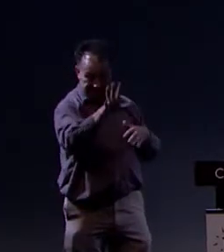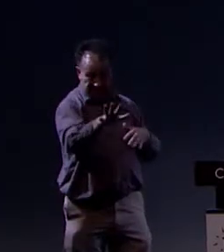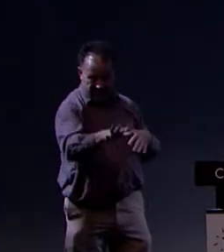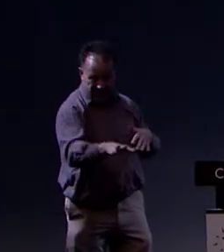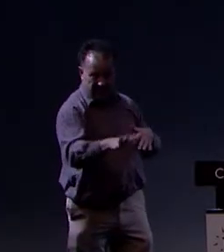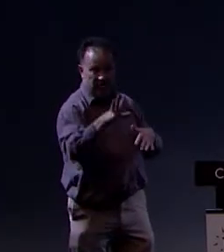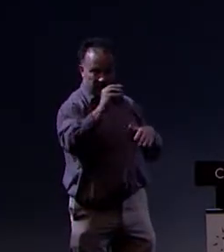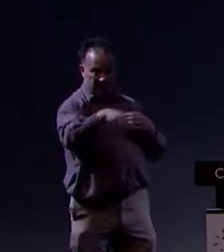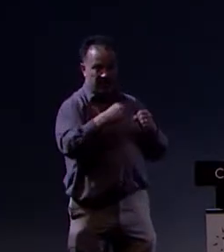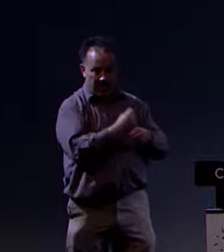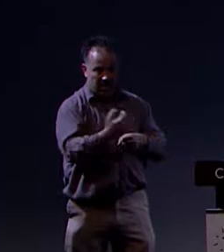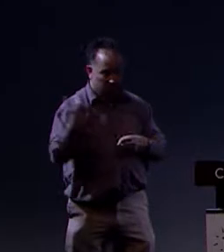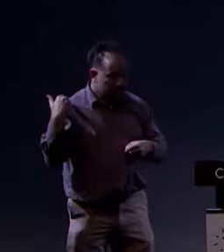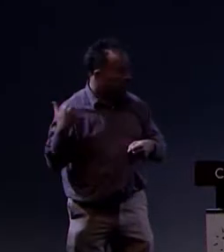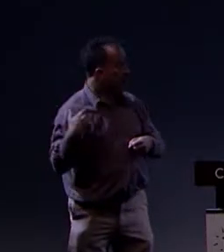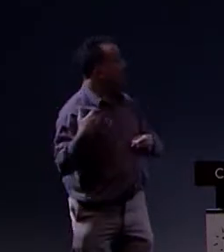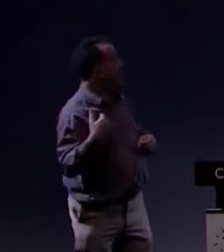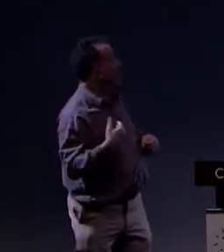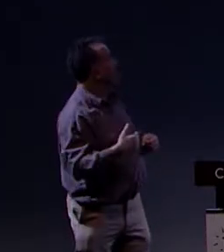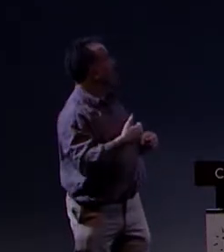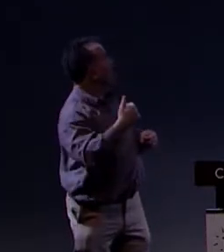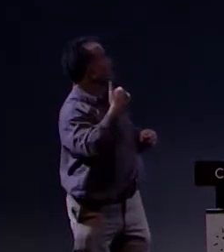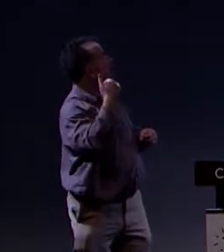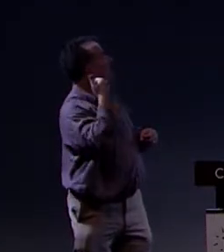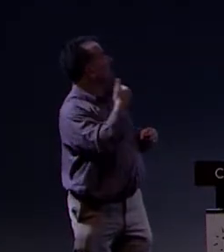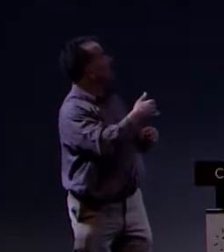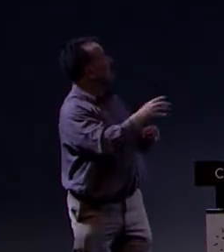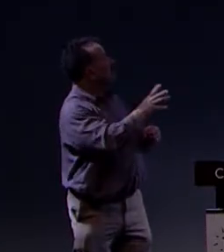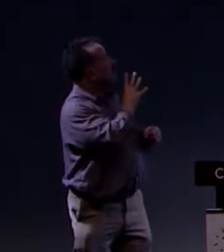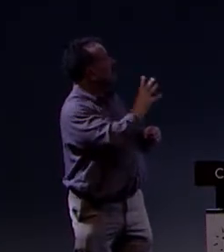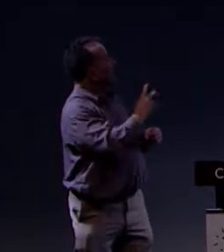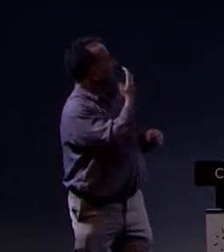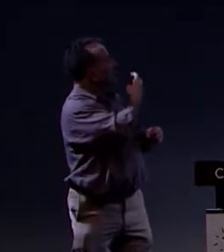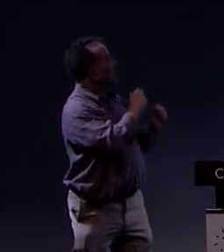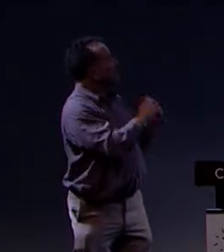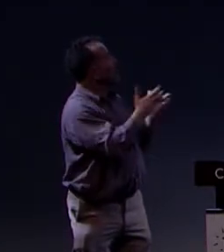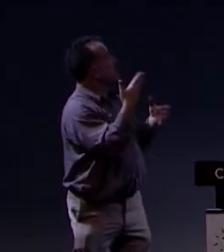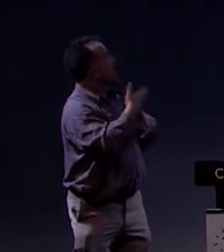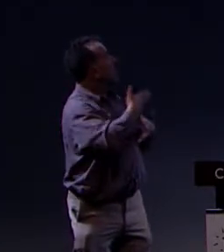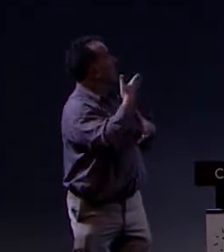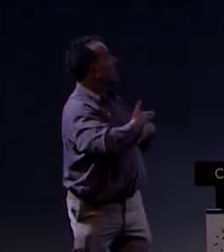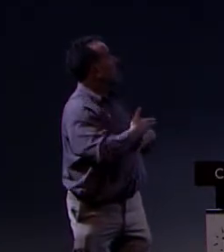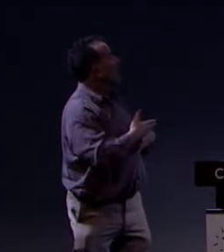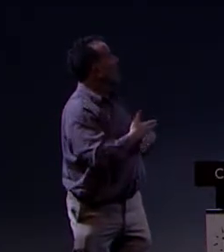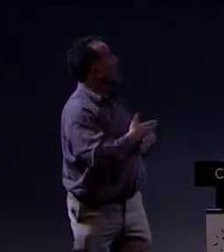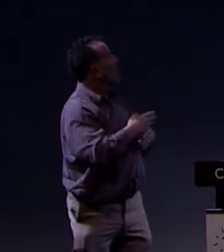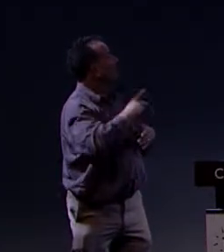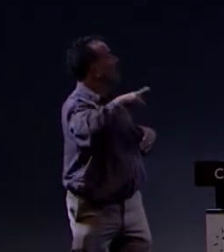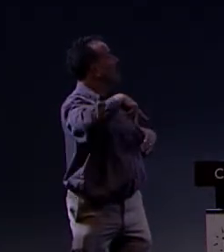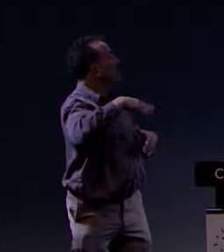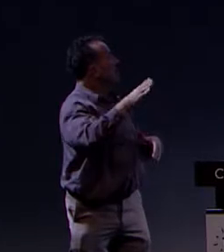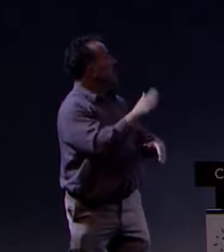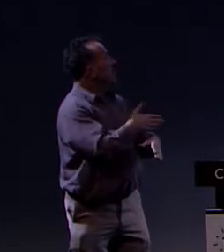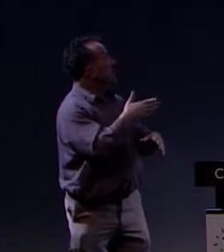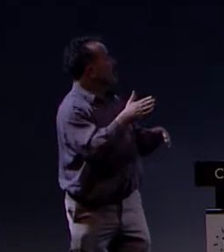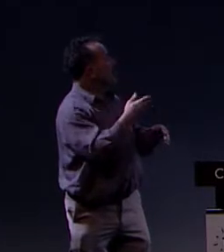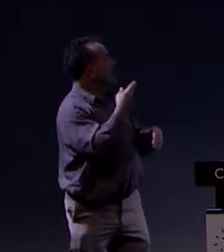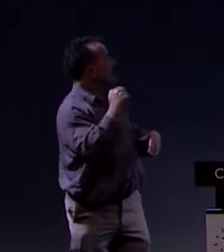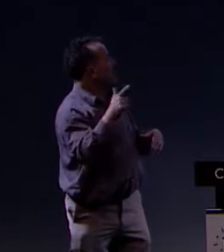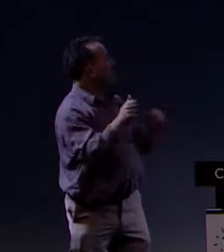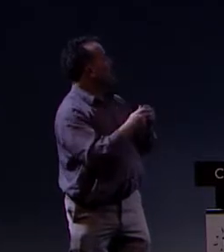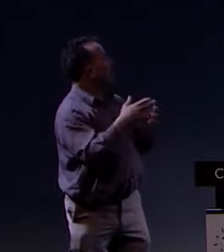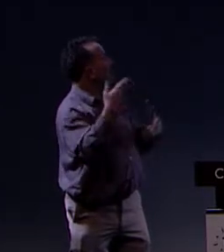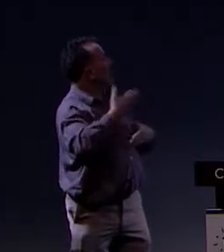50 years ago. The telephone is speech without walls. You know, the phonograph, music hall without walls, and